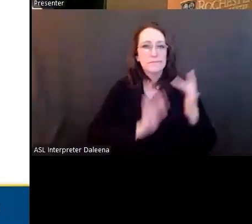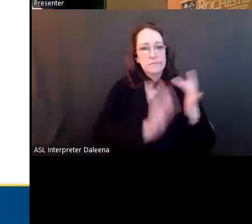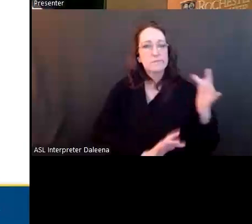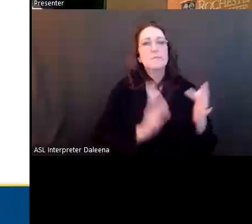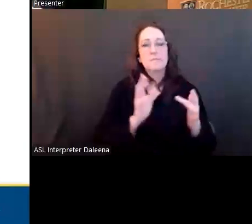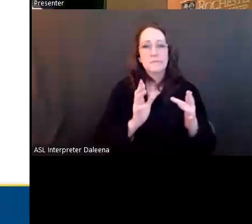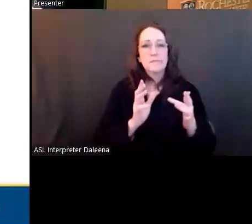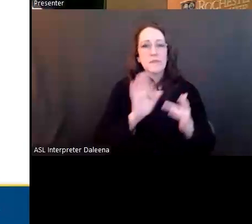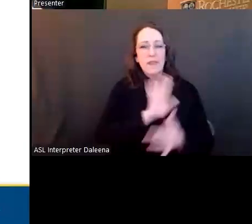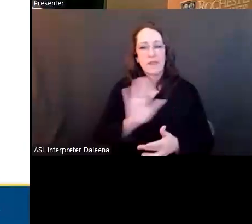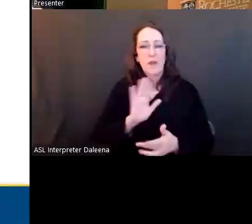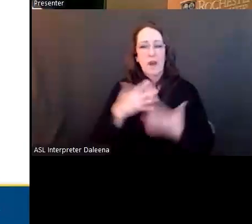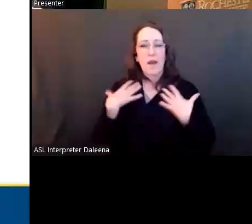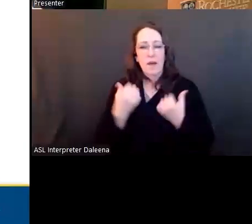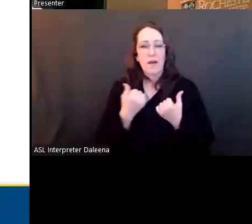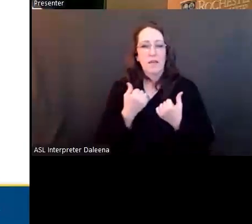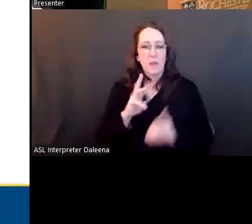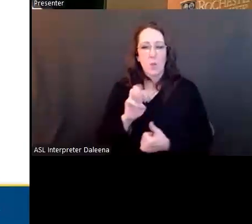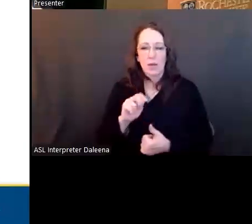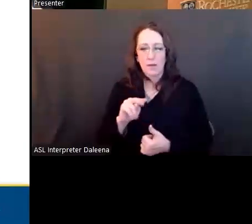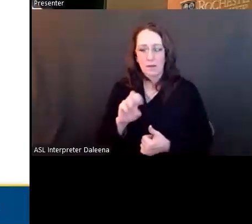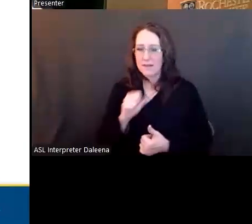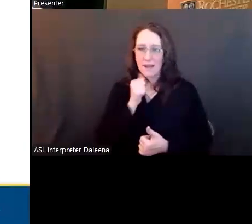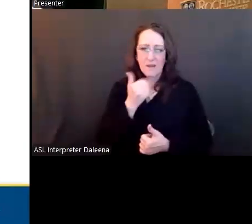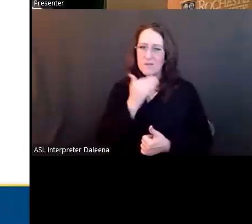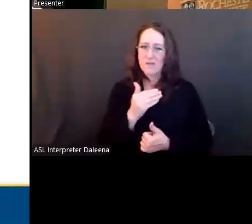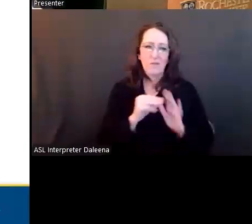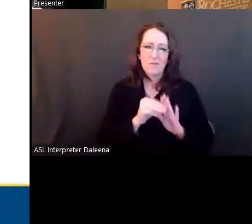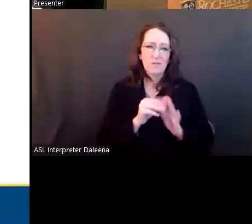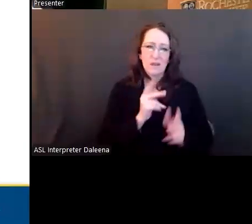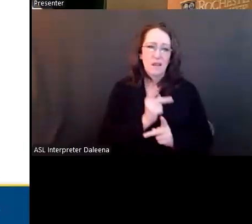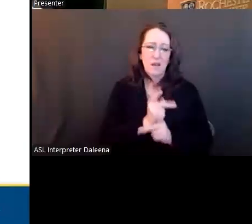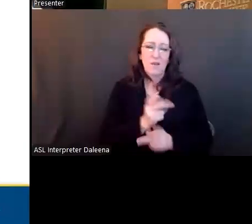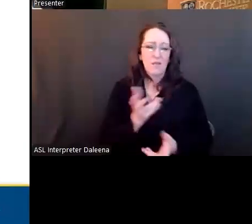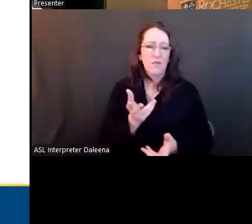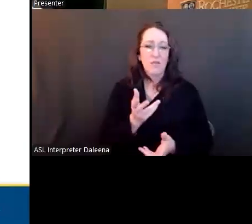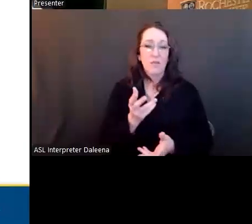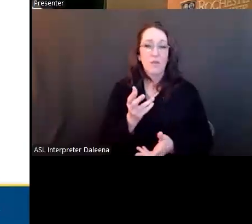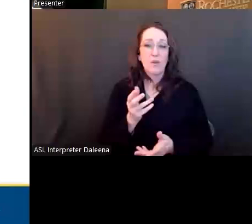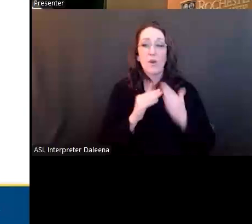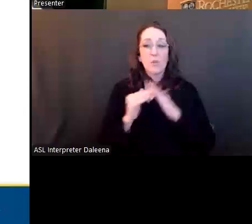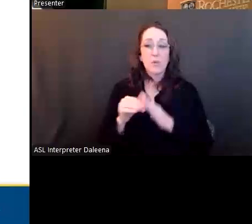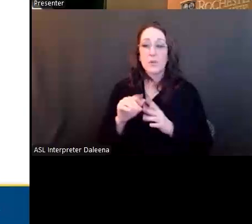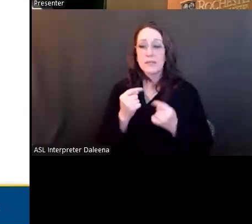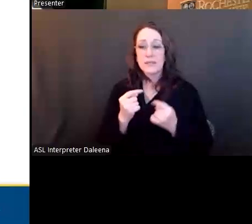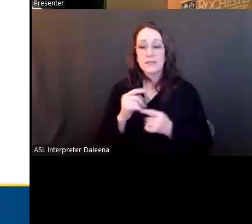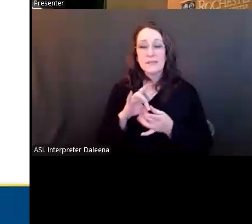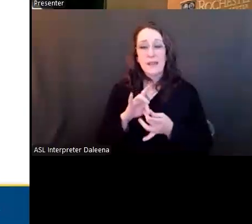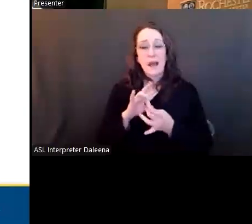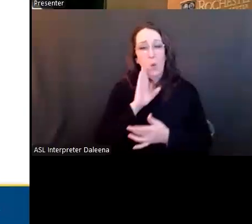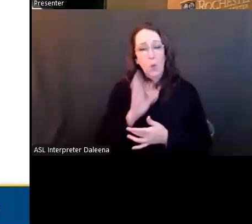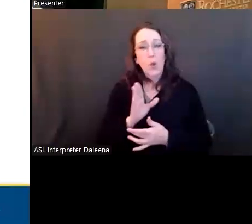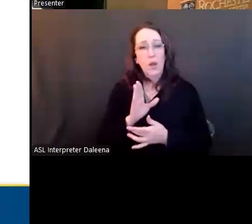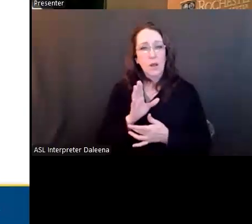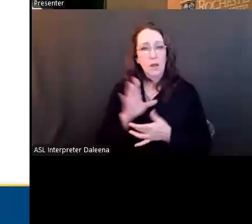wellness, it's just not a good model of care. So community ties will really be able to